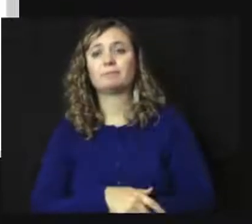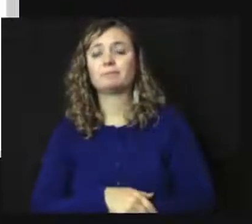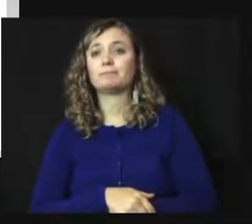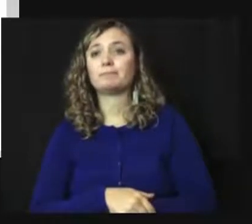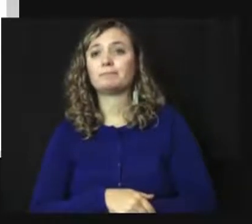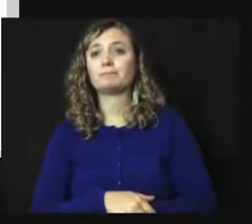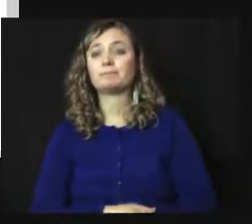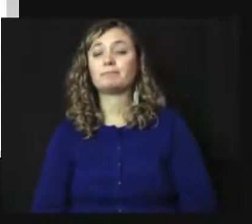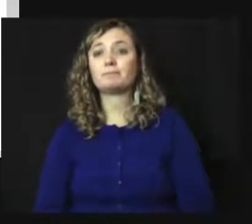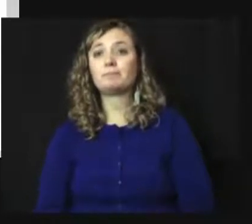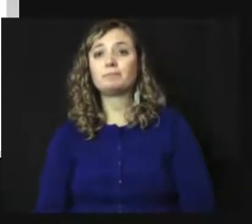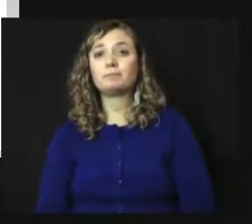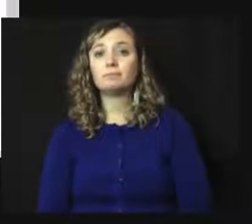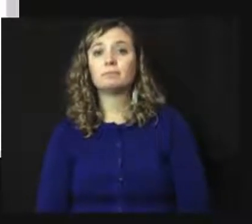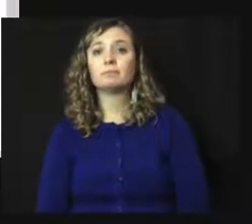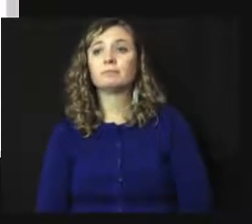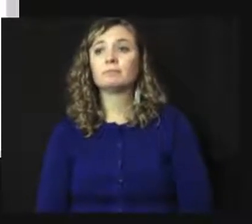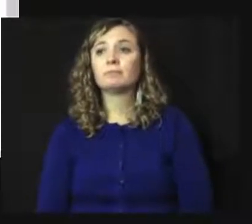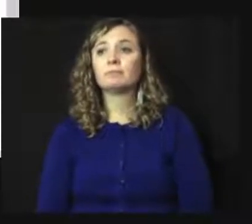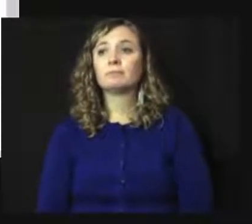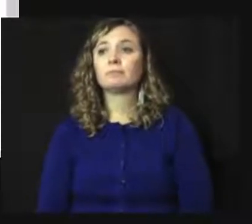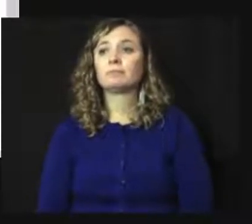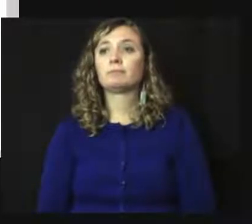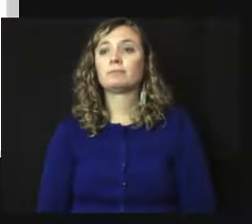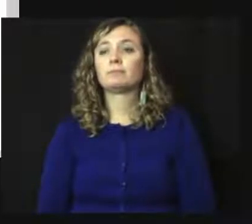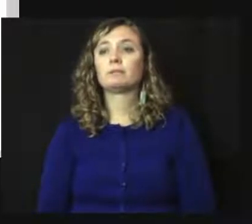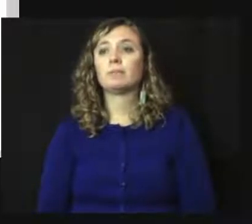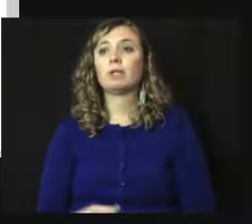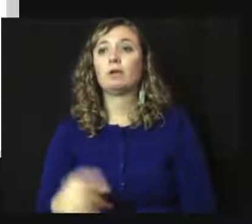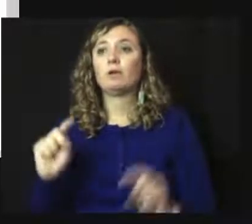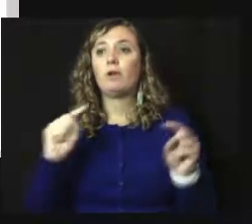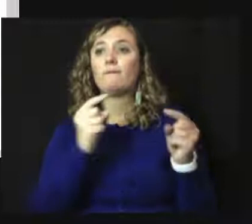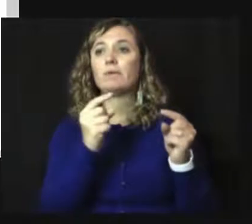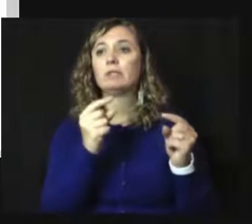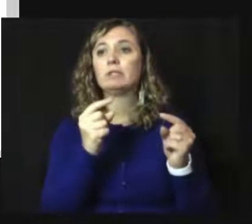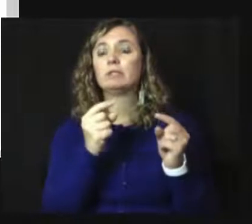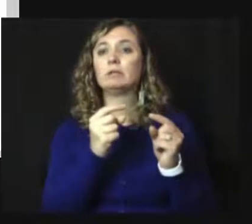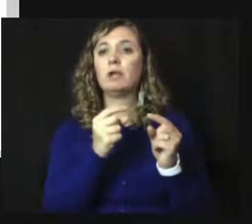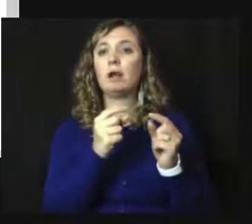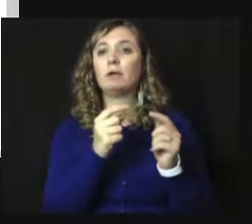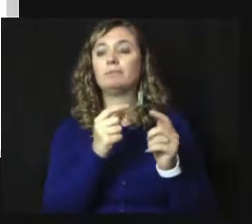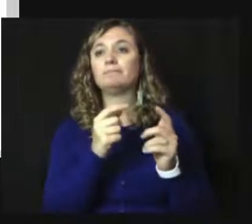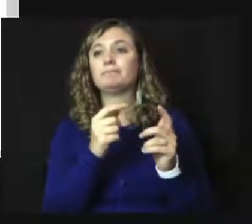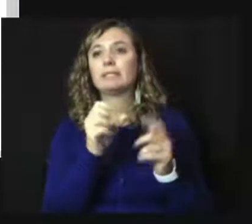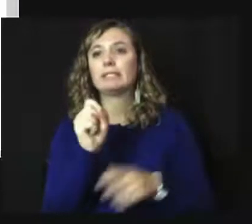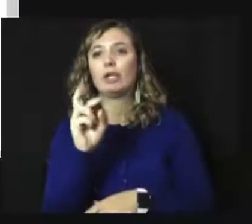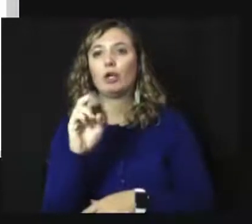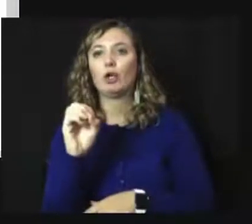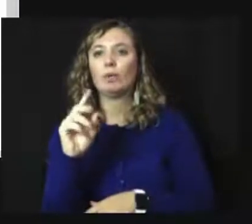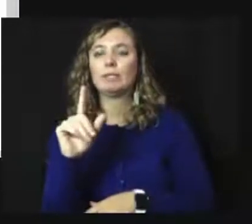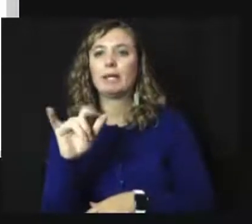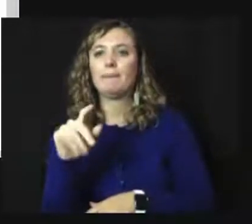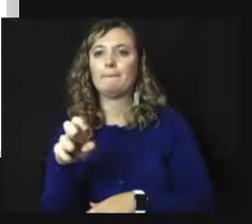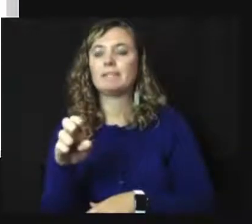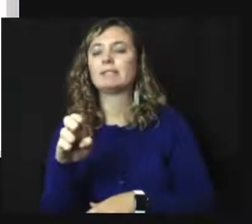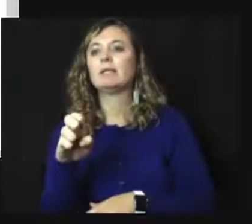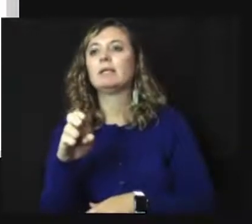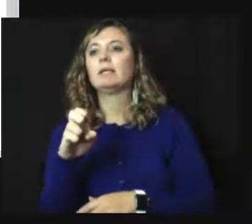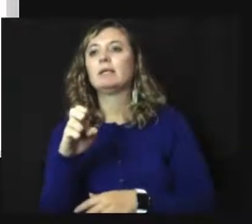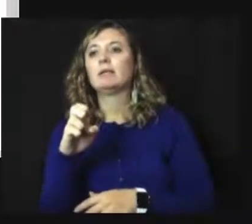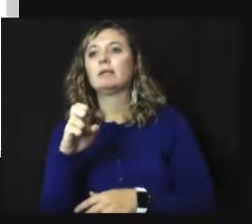So harmful stereotypes, some of them are being described as like soulless, robotic. When you see scenes